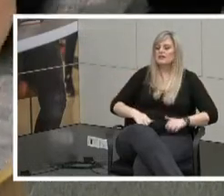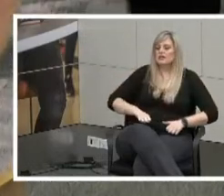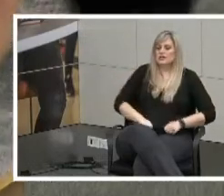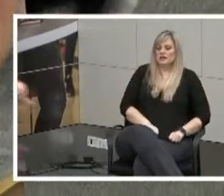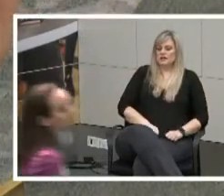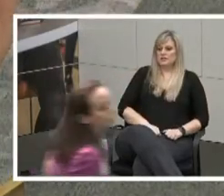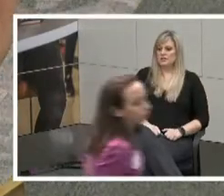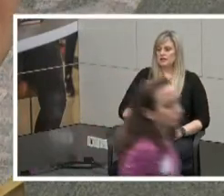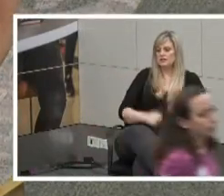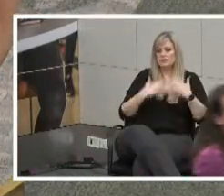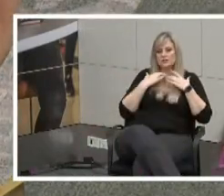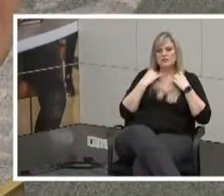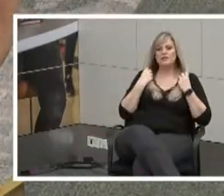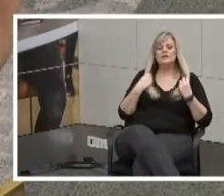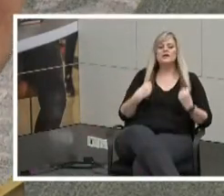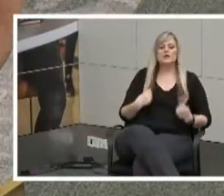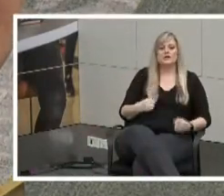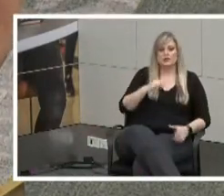MO